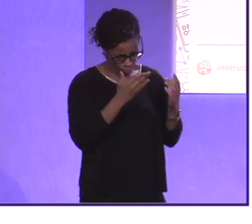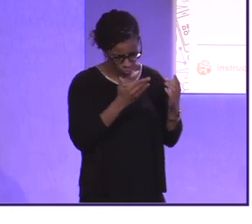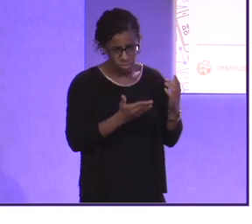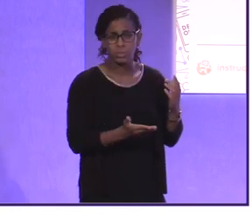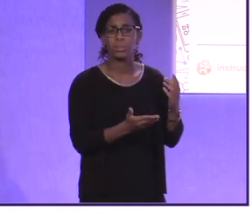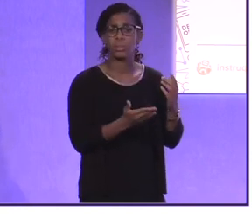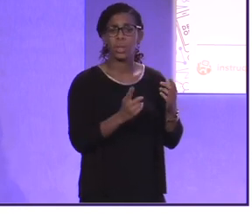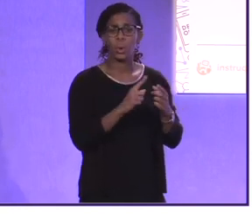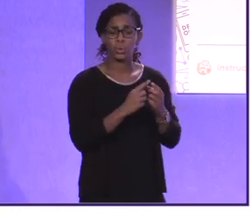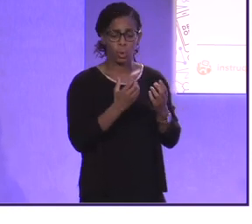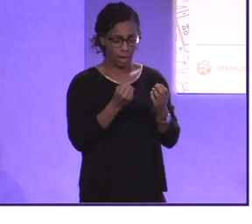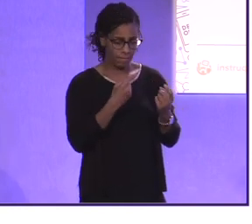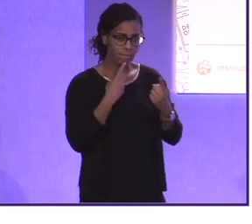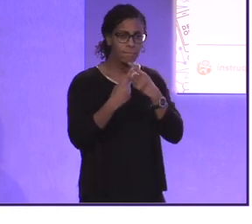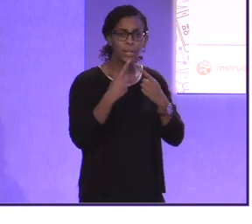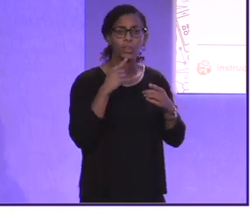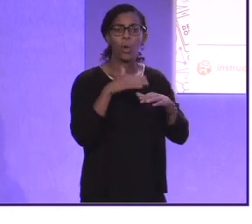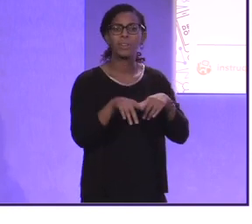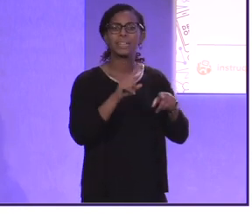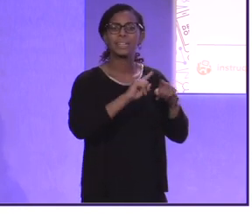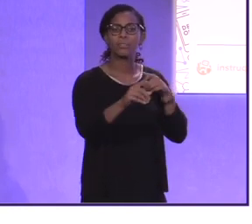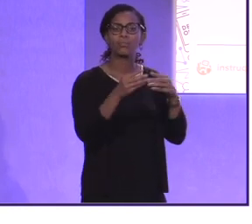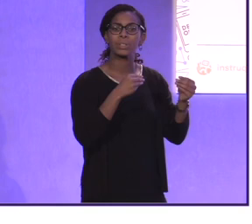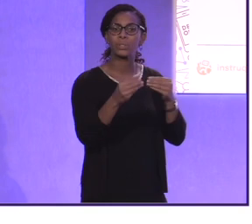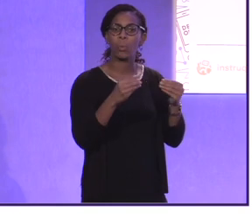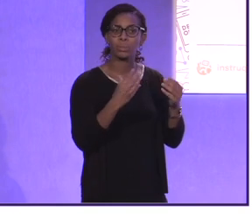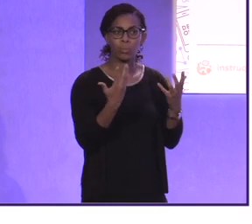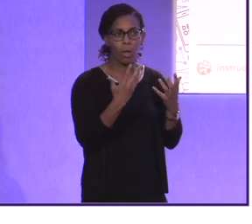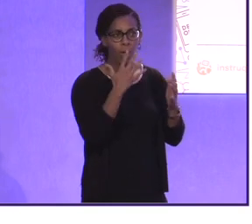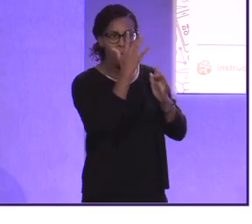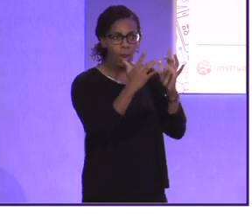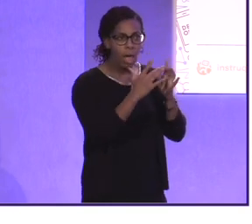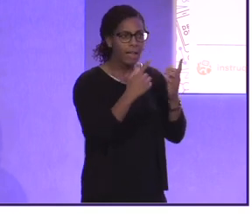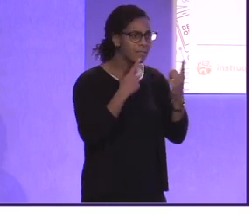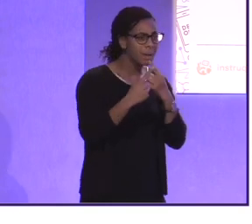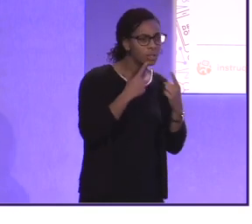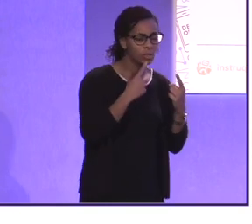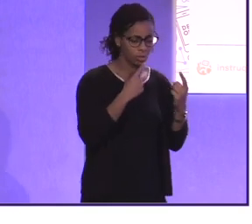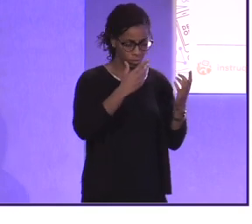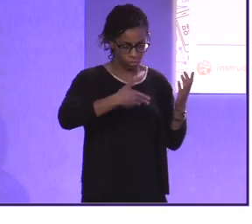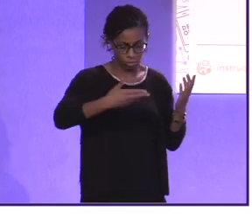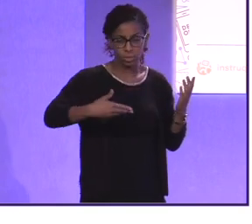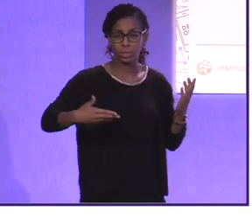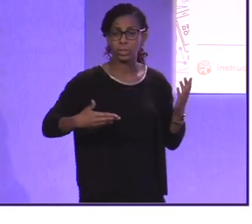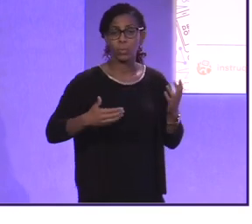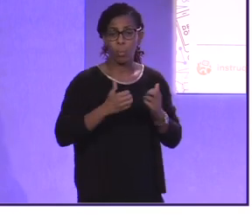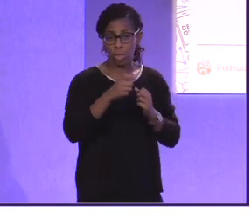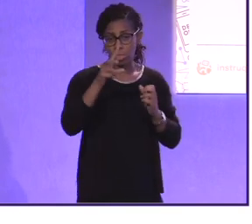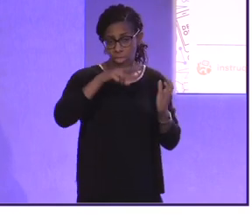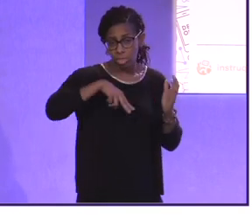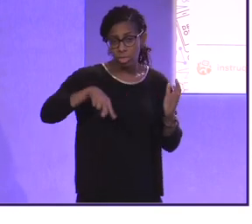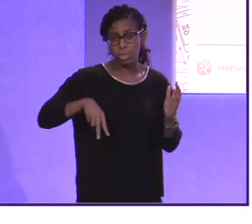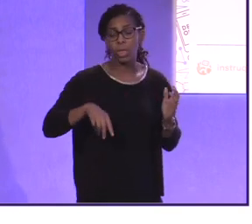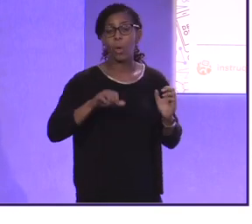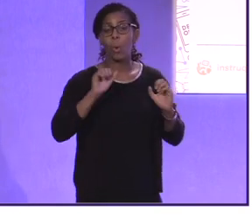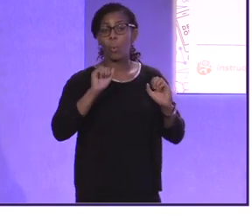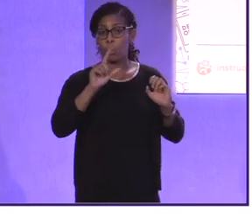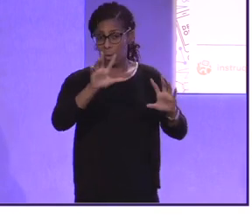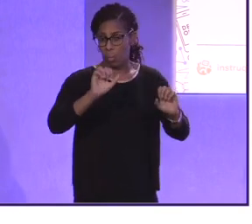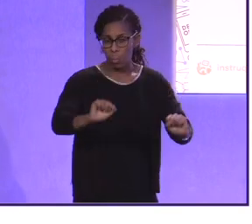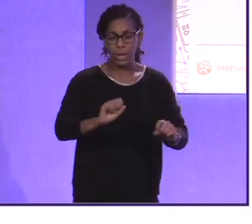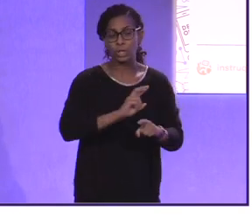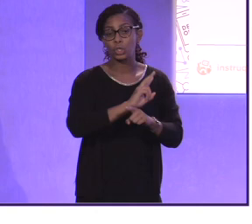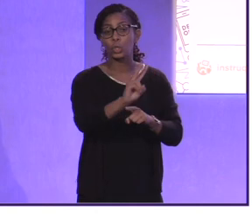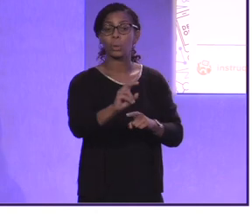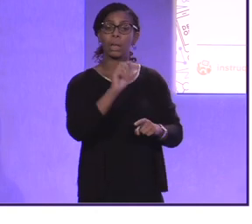further resources online. That's freely available on playbook.de. If you wait a couple of weeks, there will be a version 2 coming out as